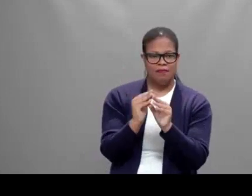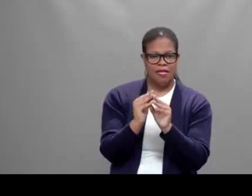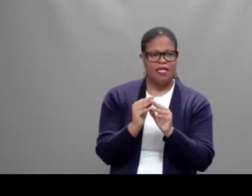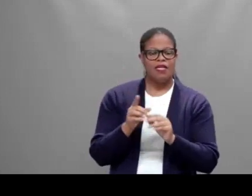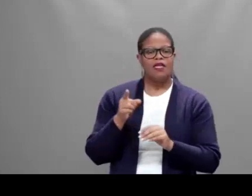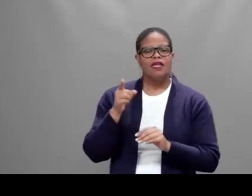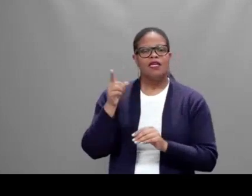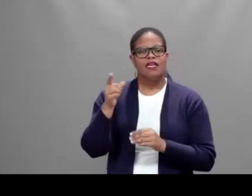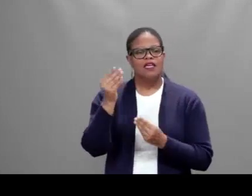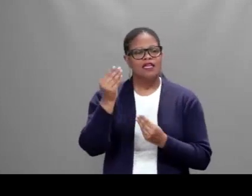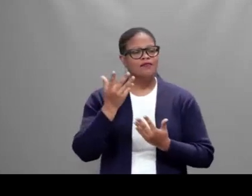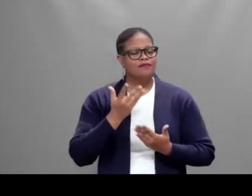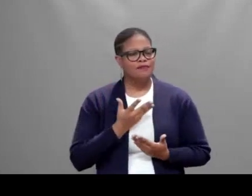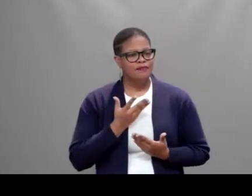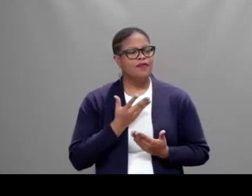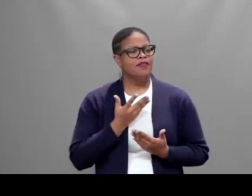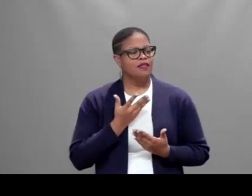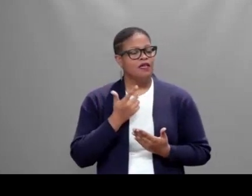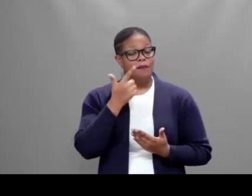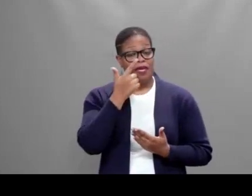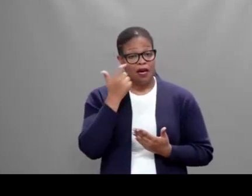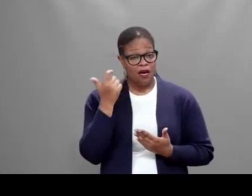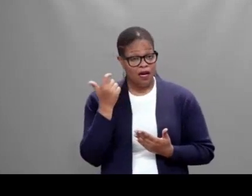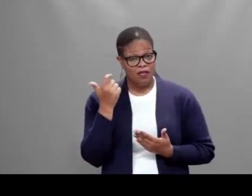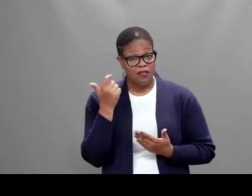with me that because